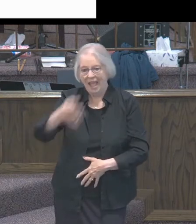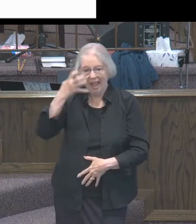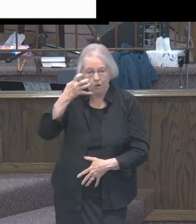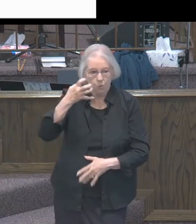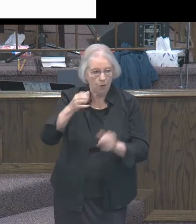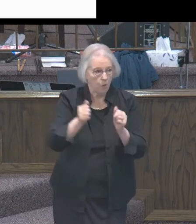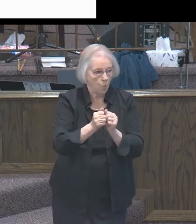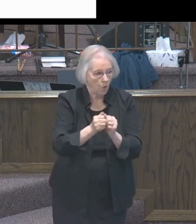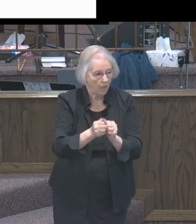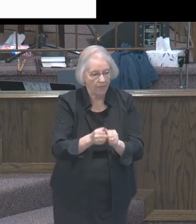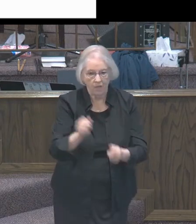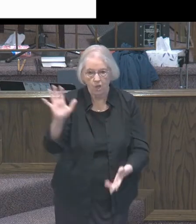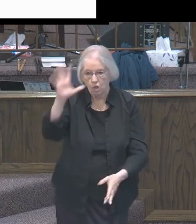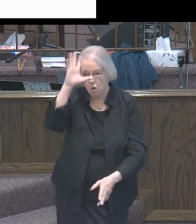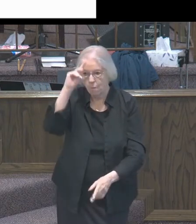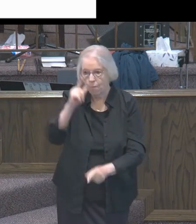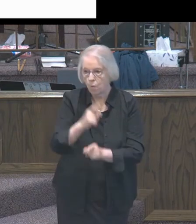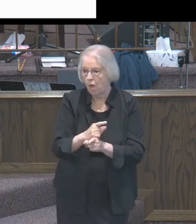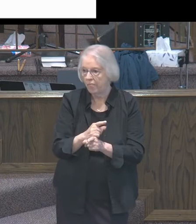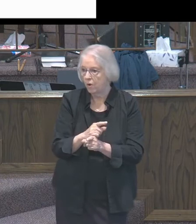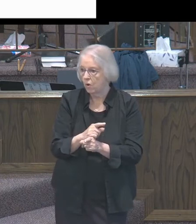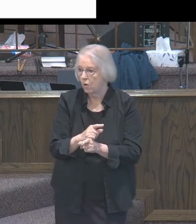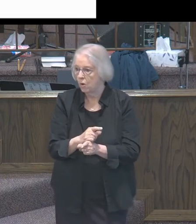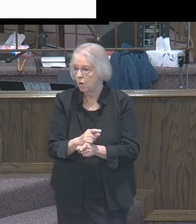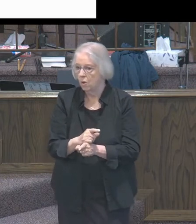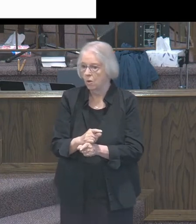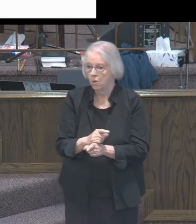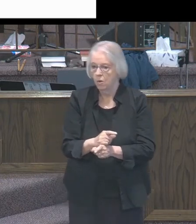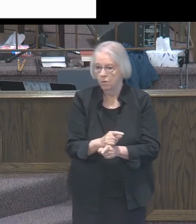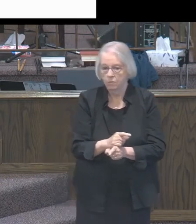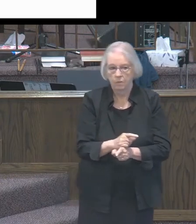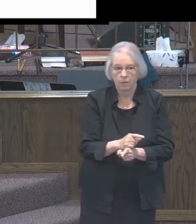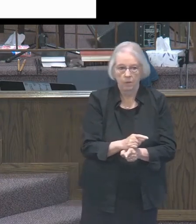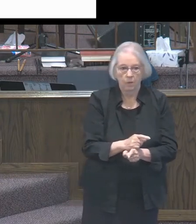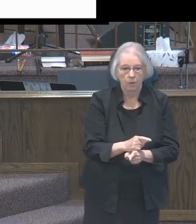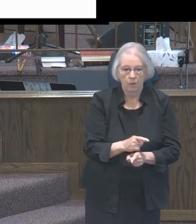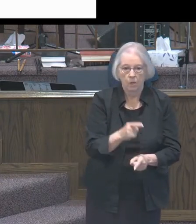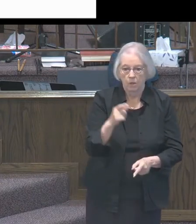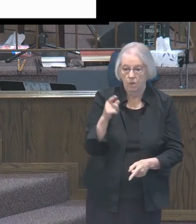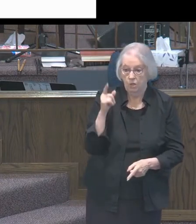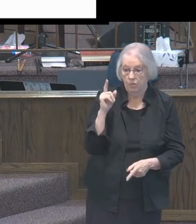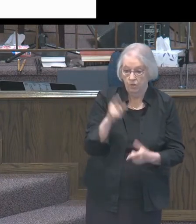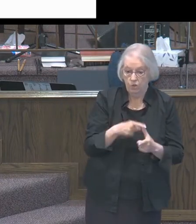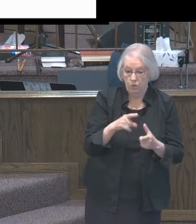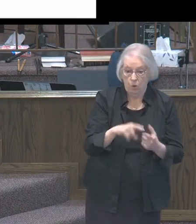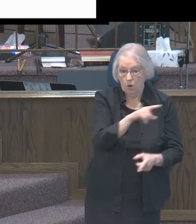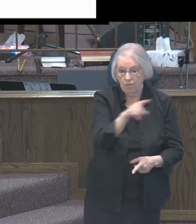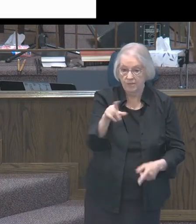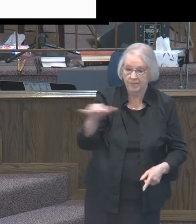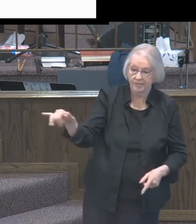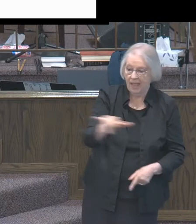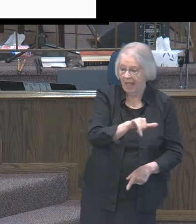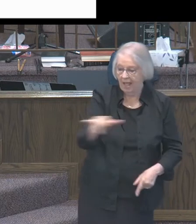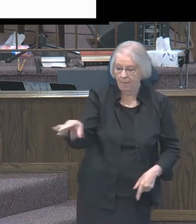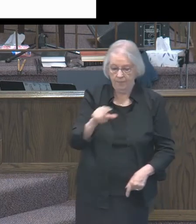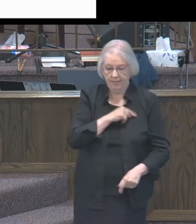brother, New King James says without a cause. Some translations don't have that, all right? Don't have